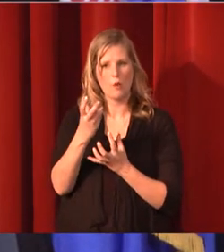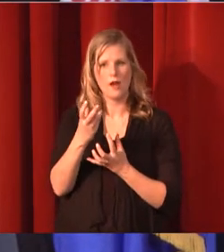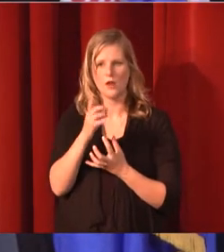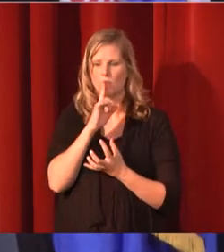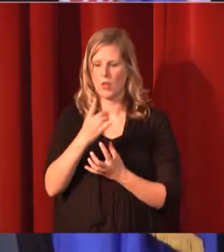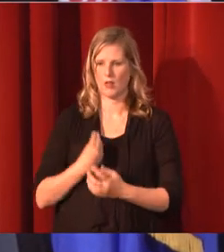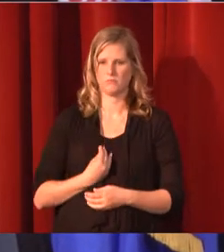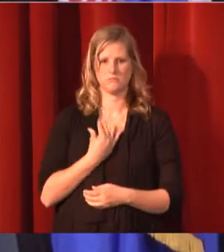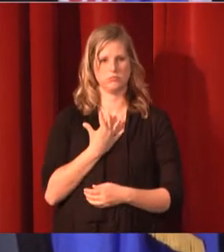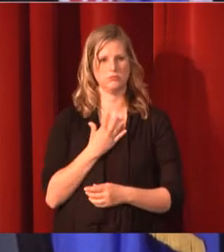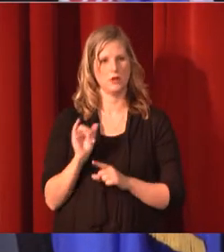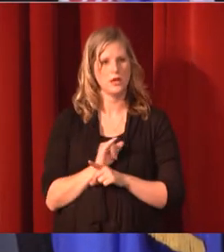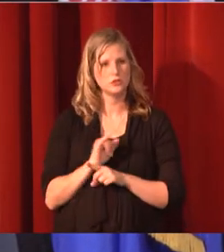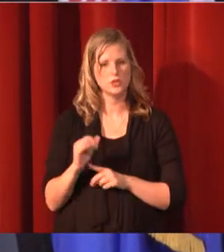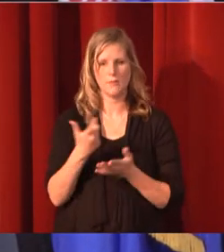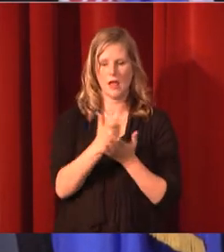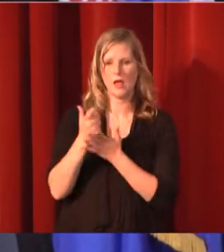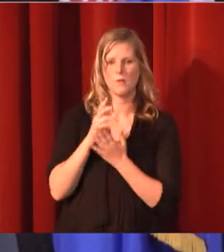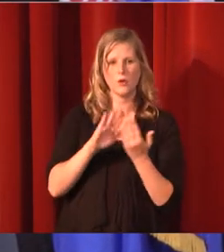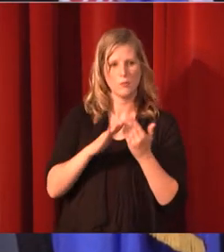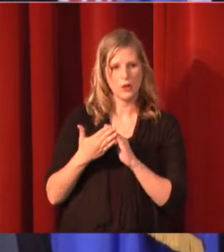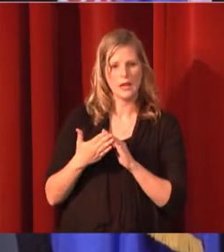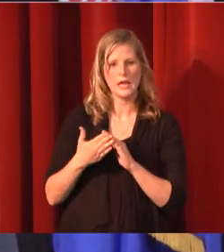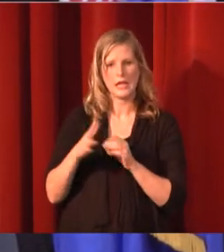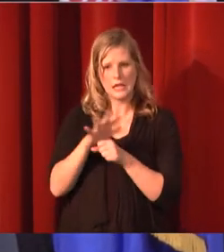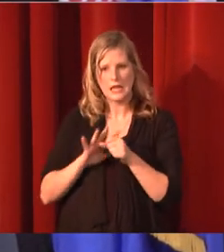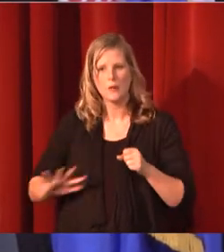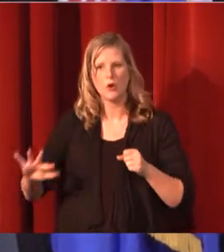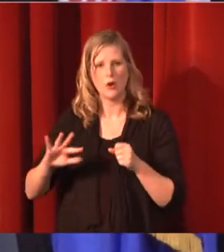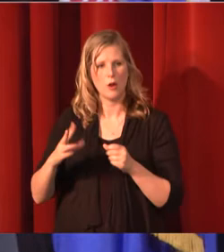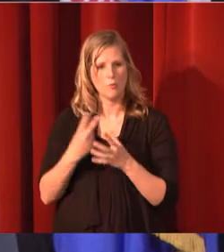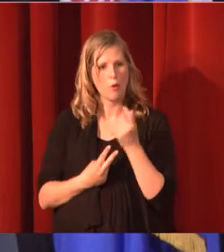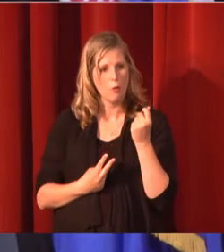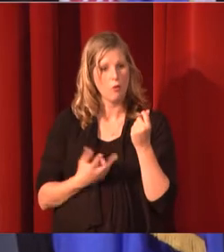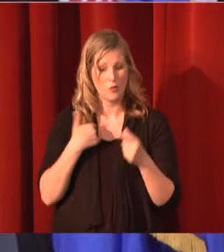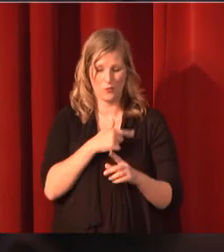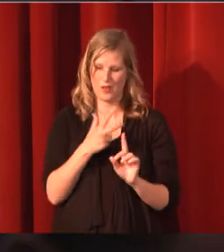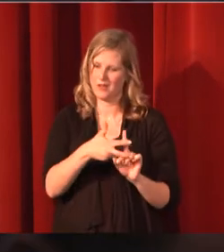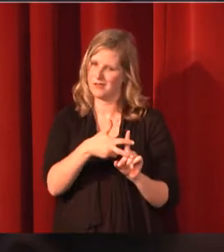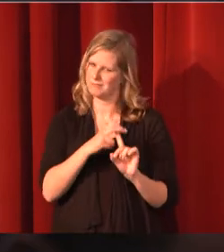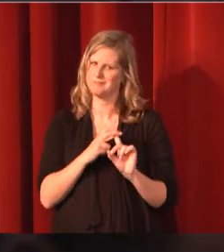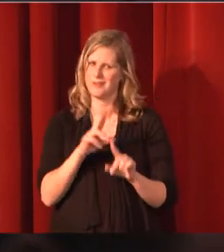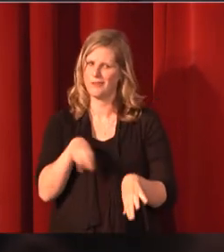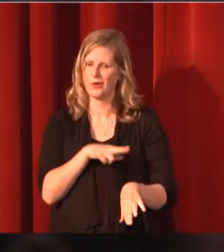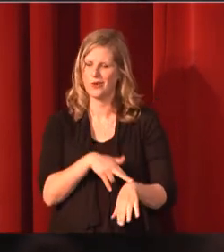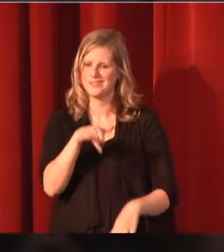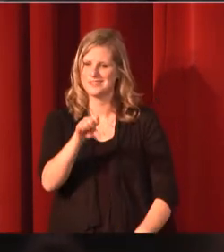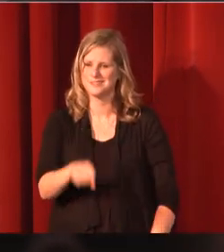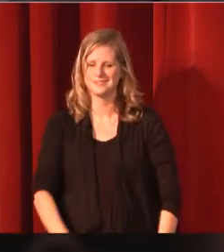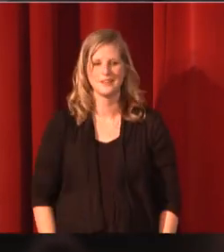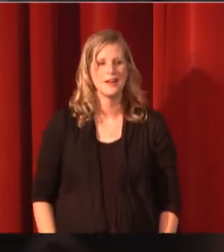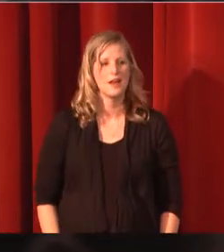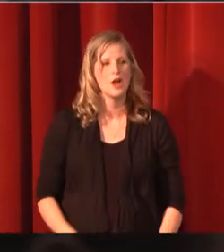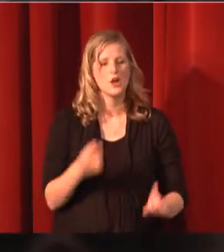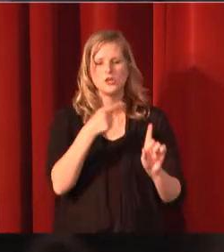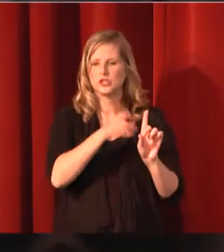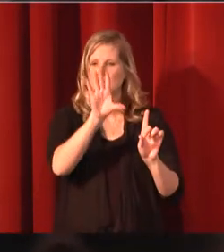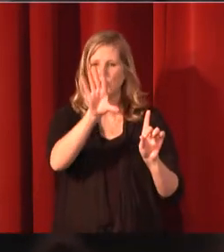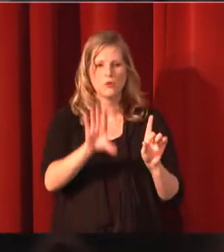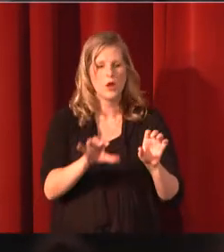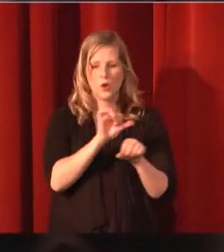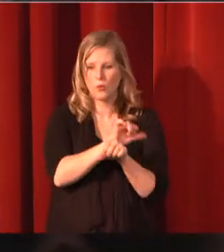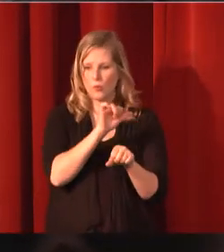internship that would help her community and her neighborhood we hired her of course so could she did great work